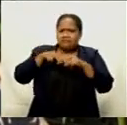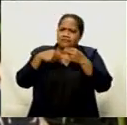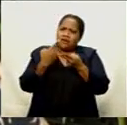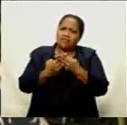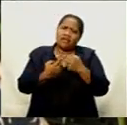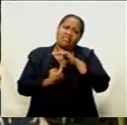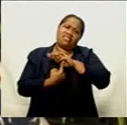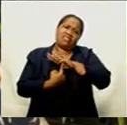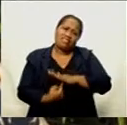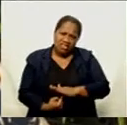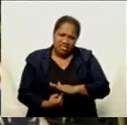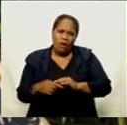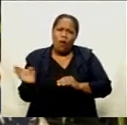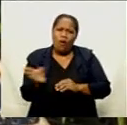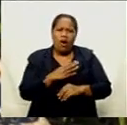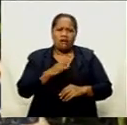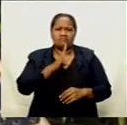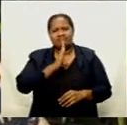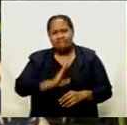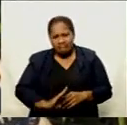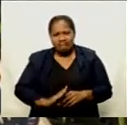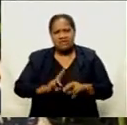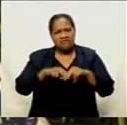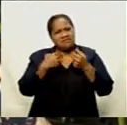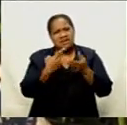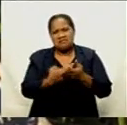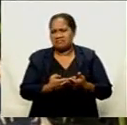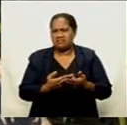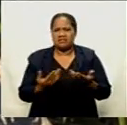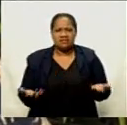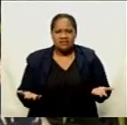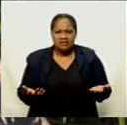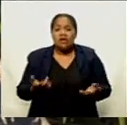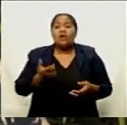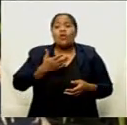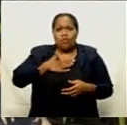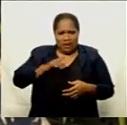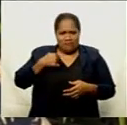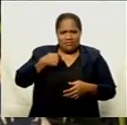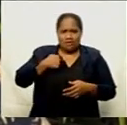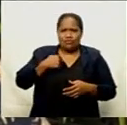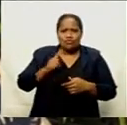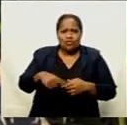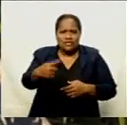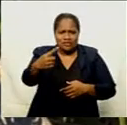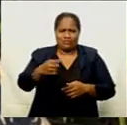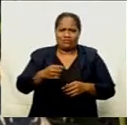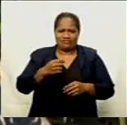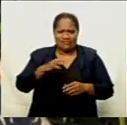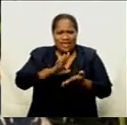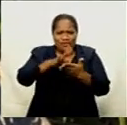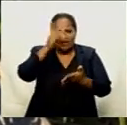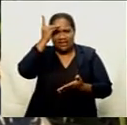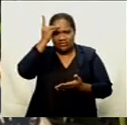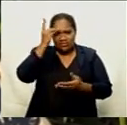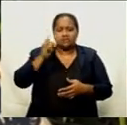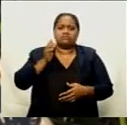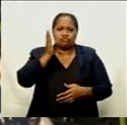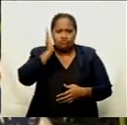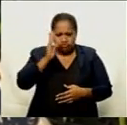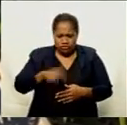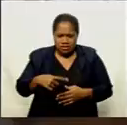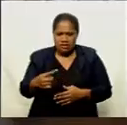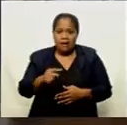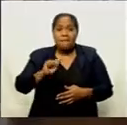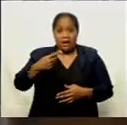brothers and sisters, they were all upset because they wanted to gain a higher education. But I think by that time I was decided that I should